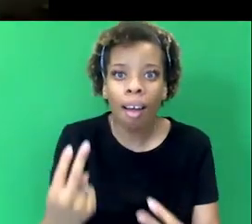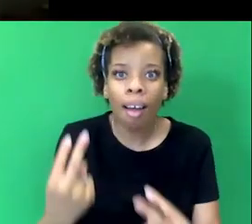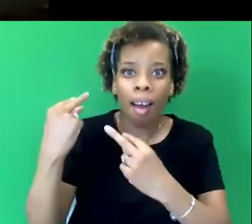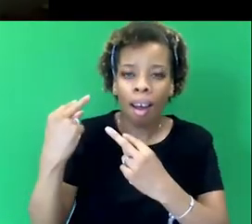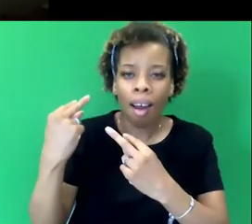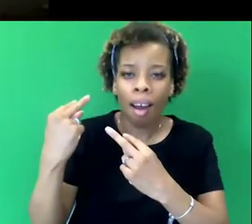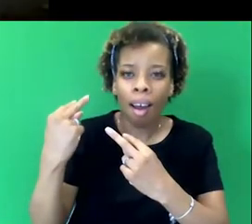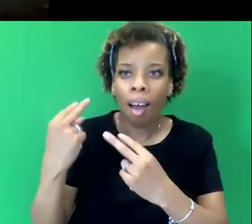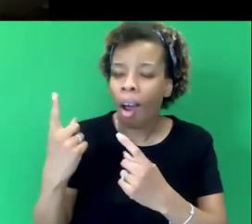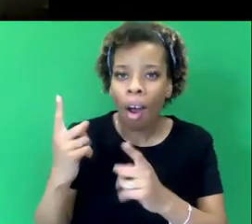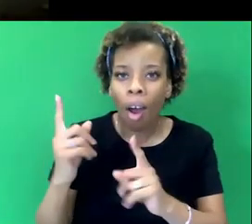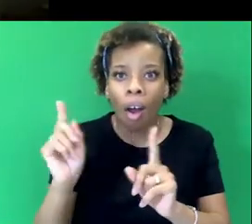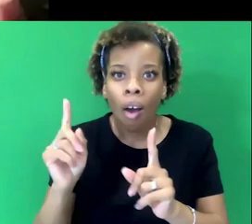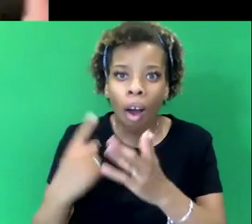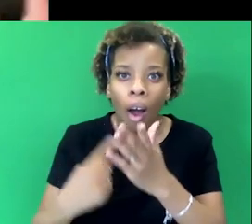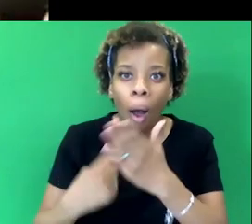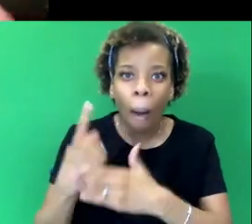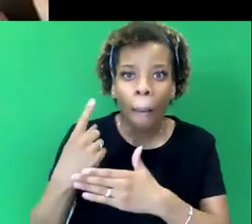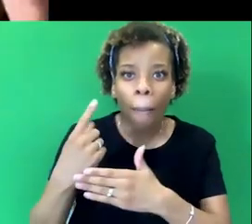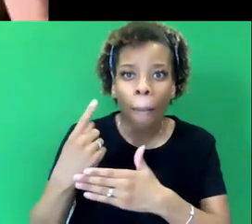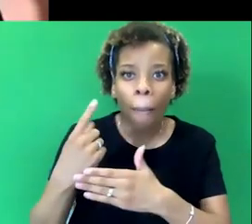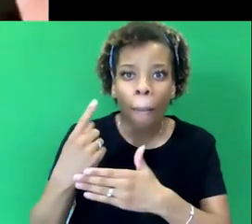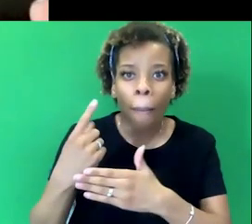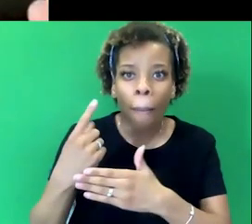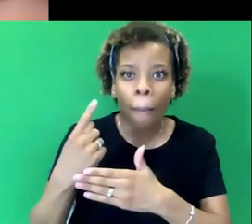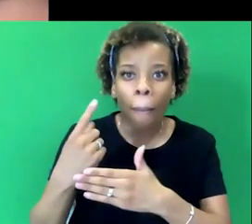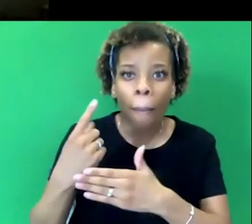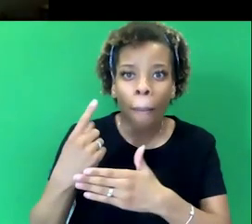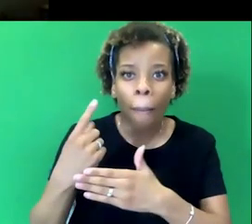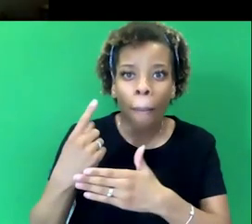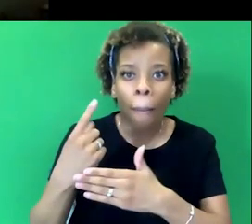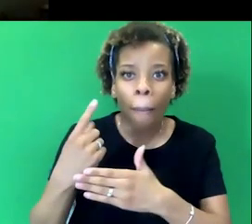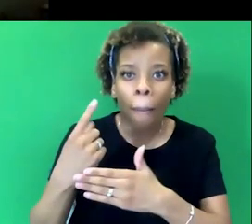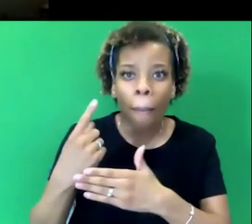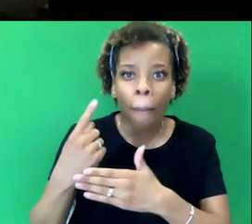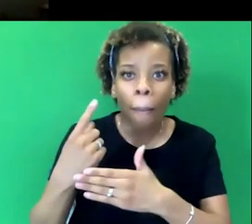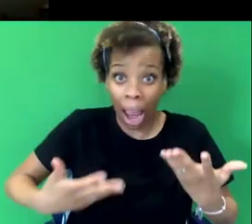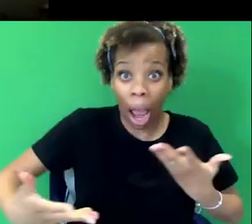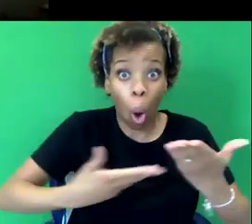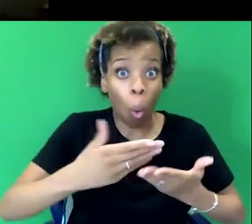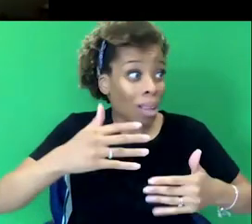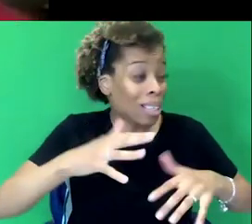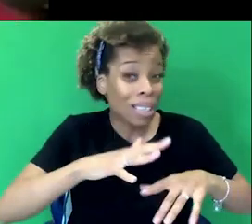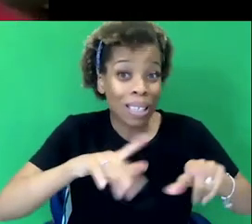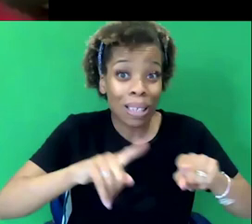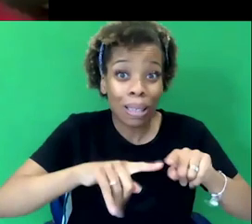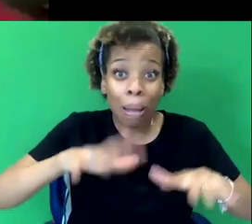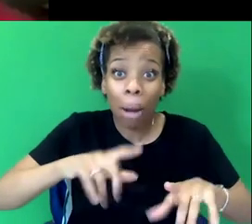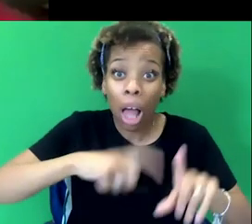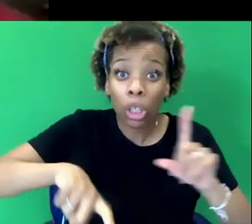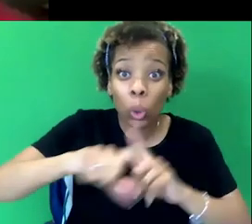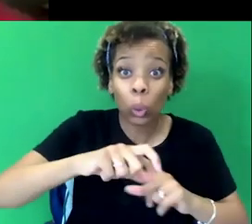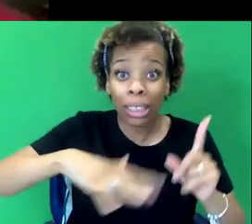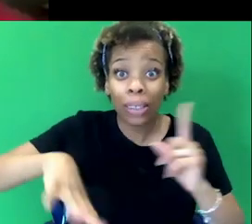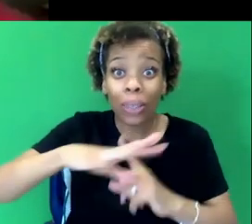when it is produced. It's now, we're just looking at now in different frocks, whatever people say. So